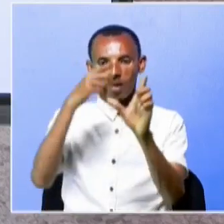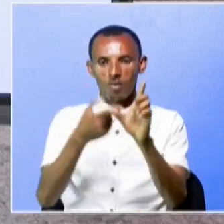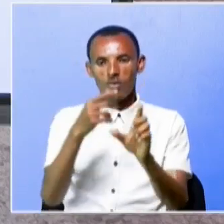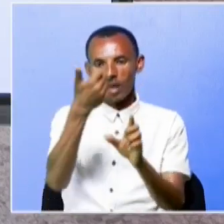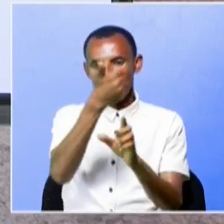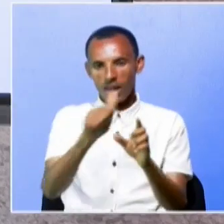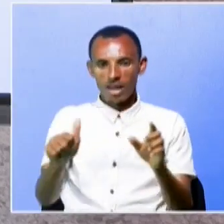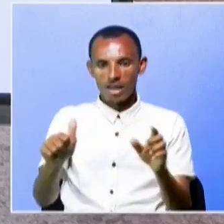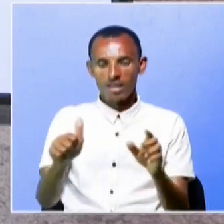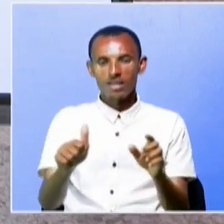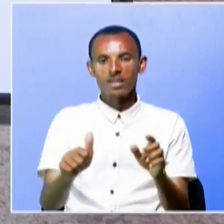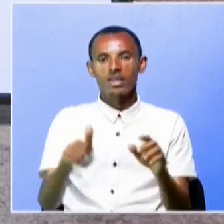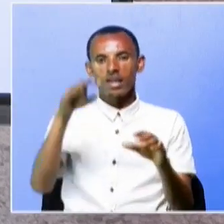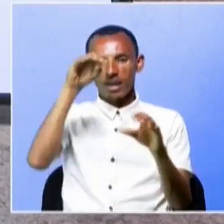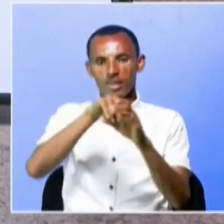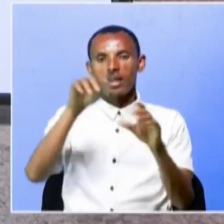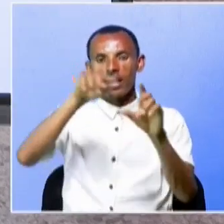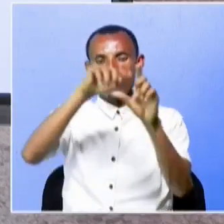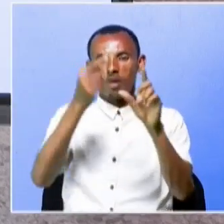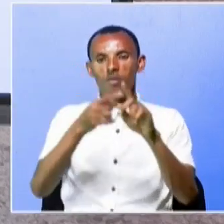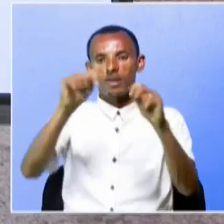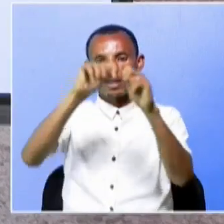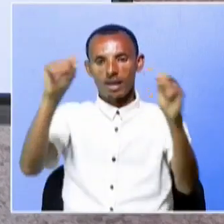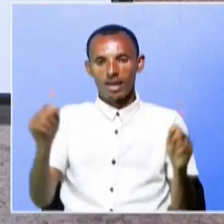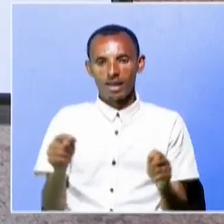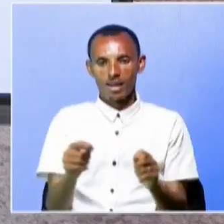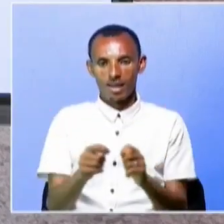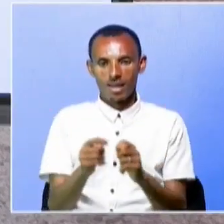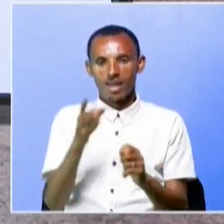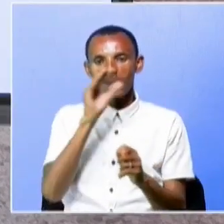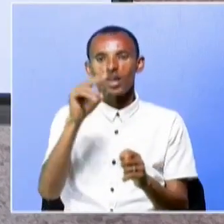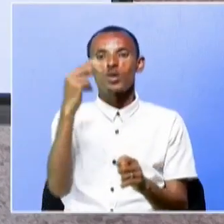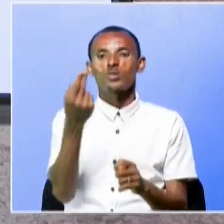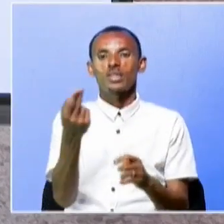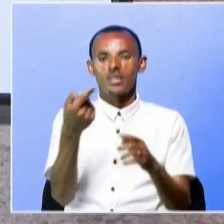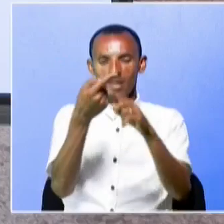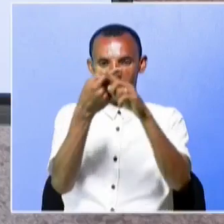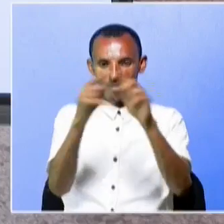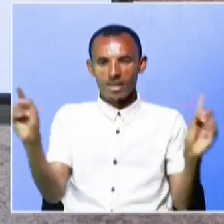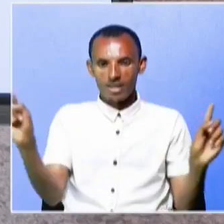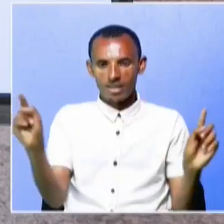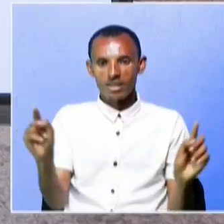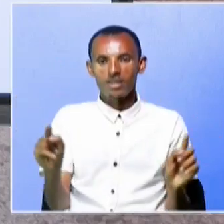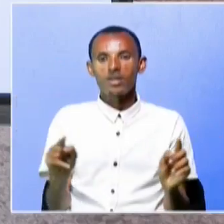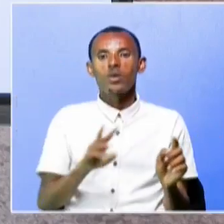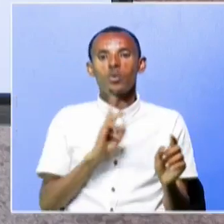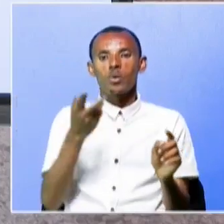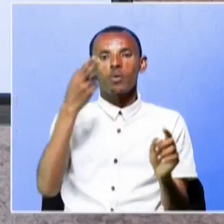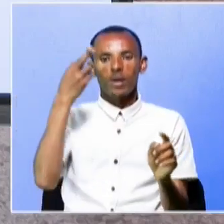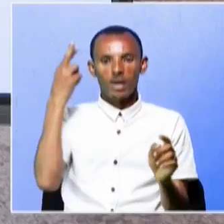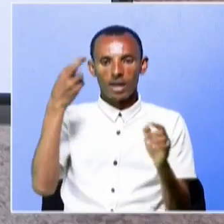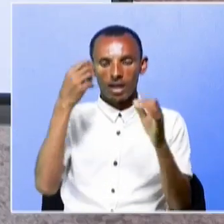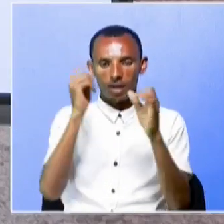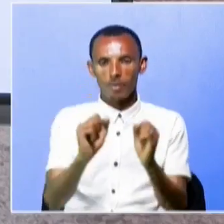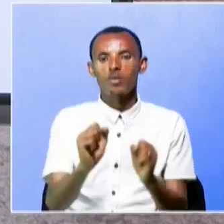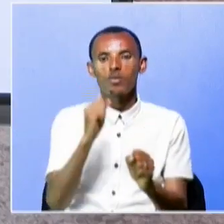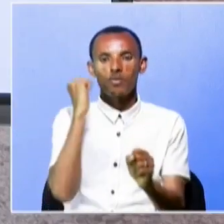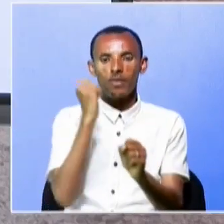any interior angle of a triangle, and using different scenarios, we were able to